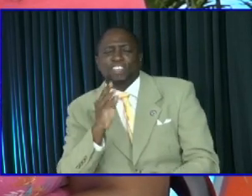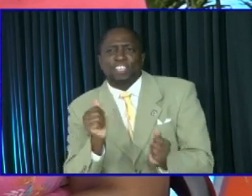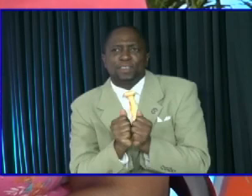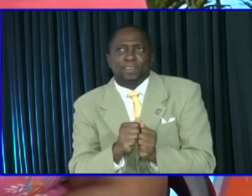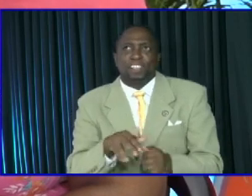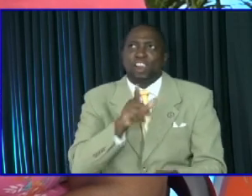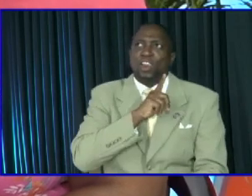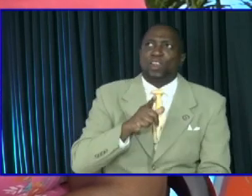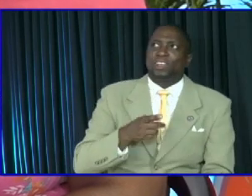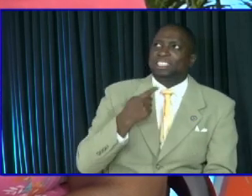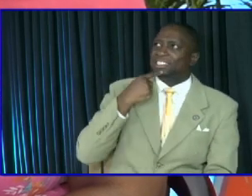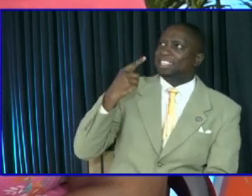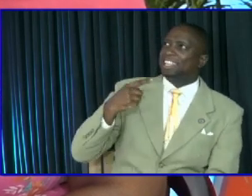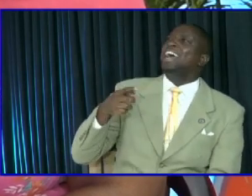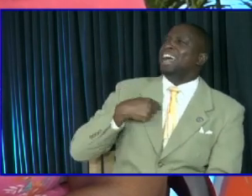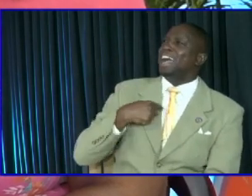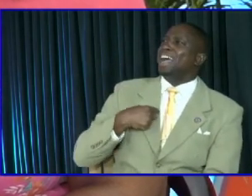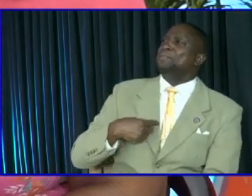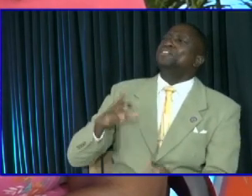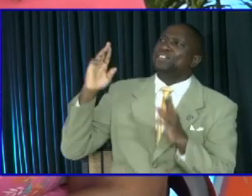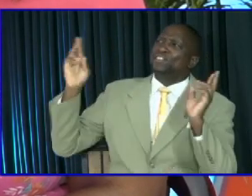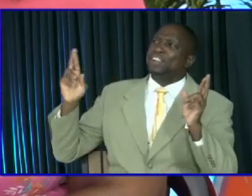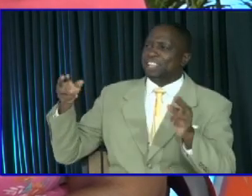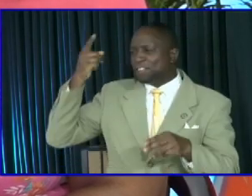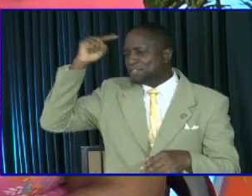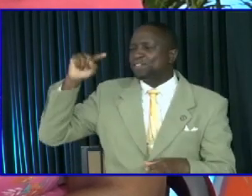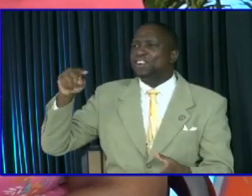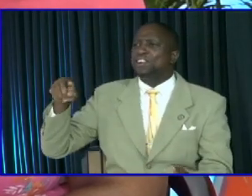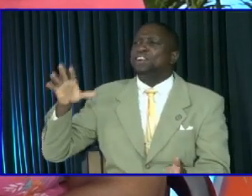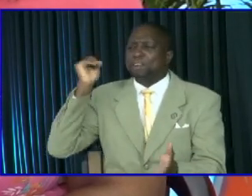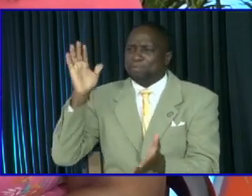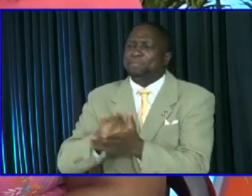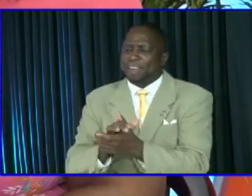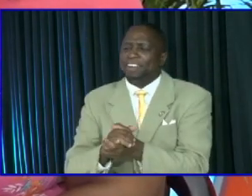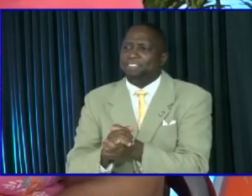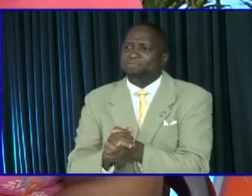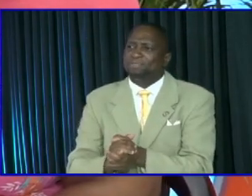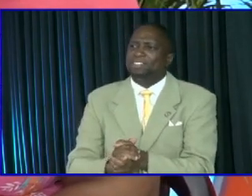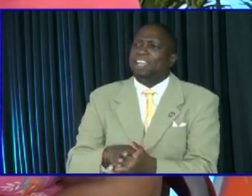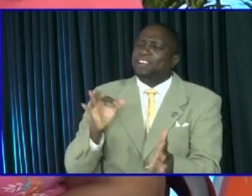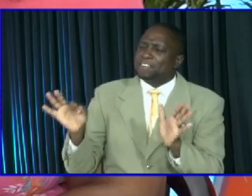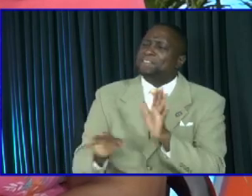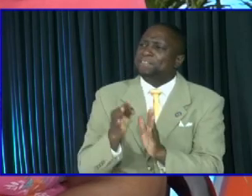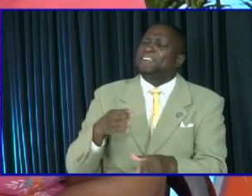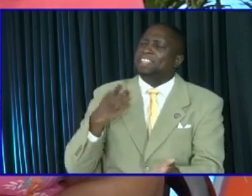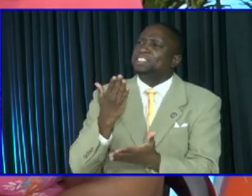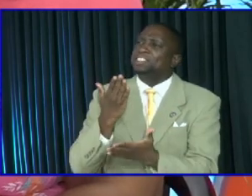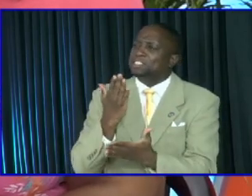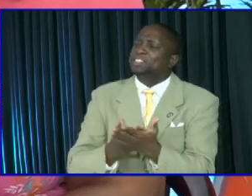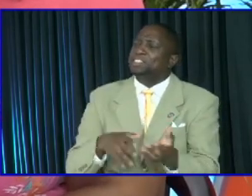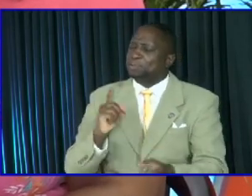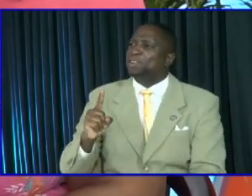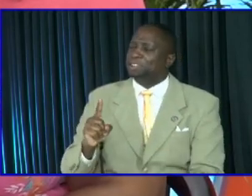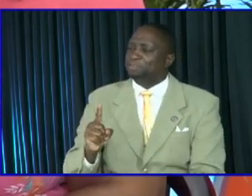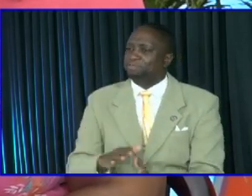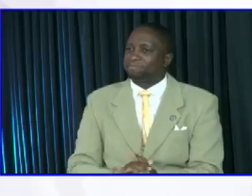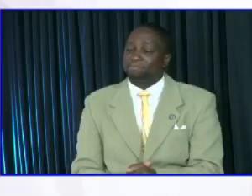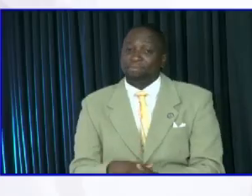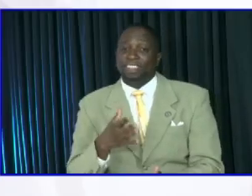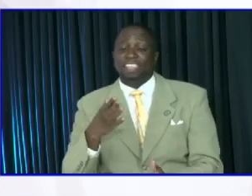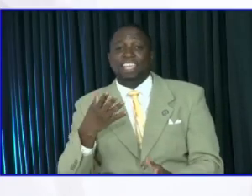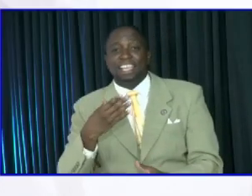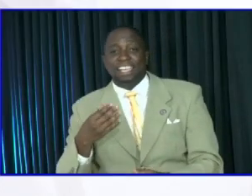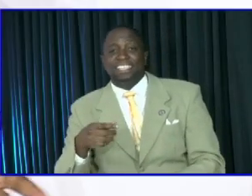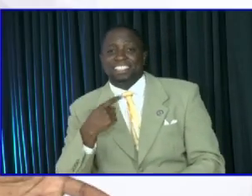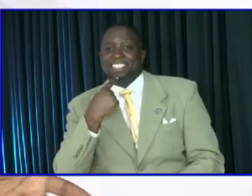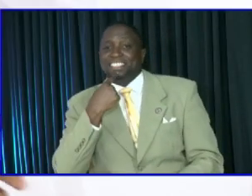mate. And I think I'm ready to get married, to find somebody and to start a life with. And then?